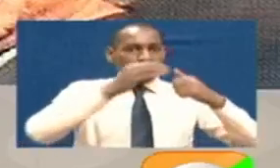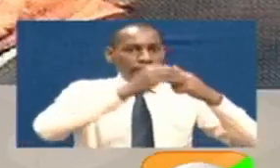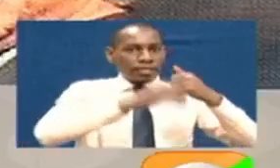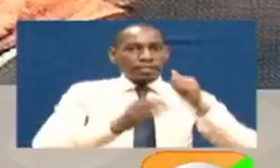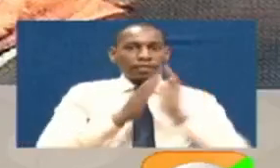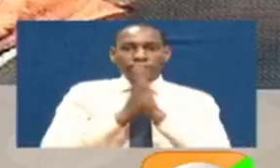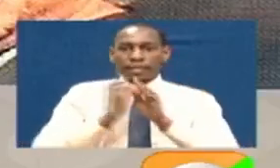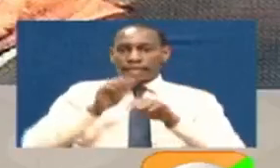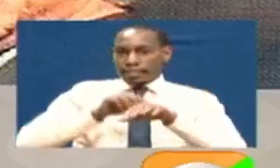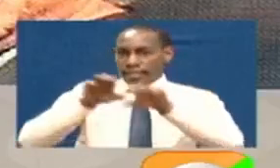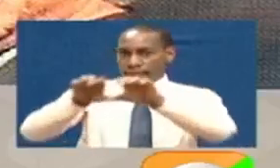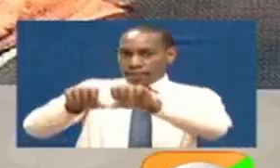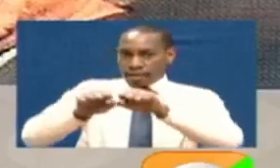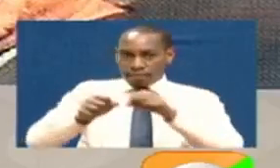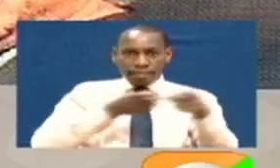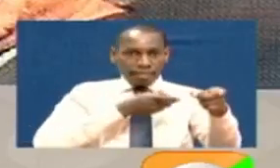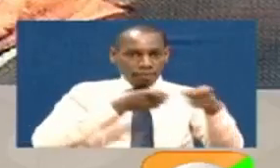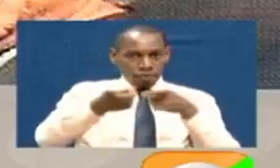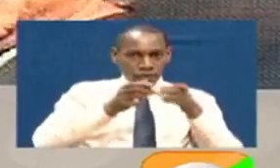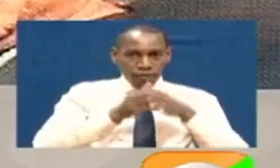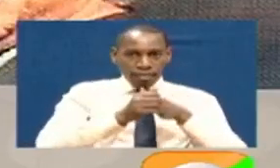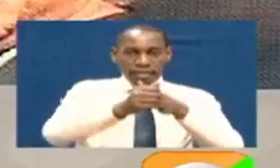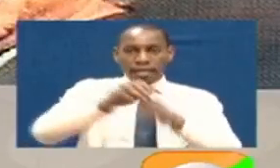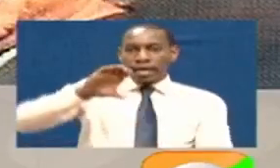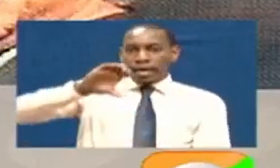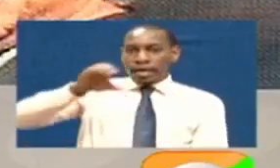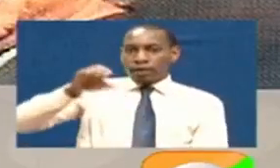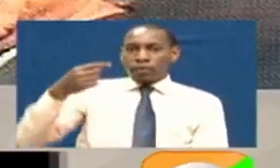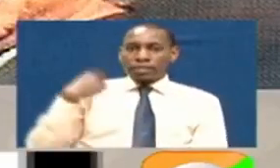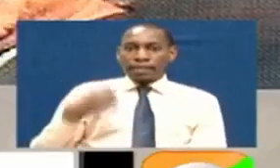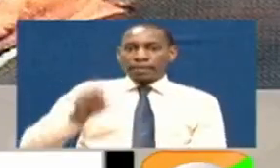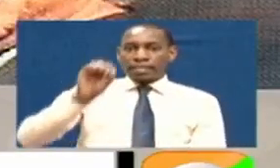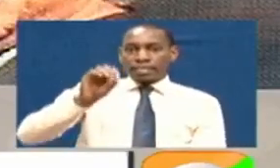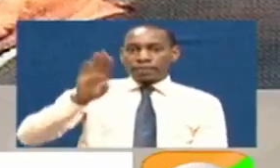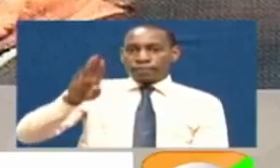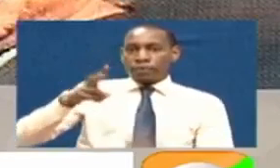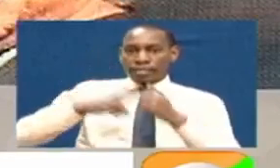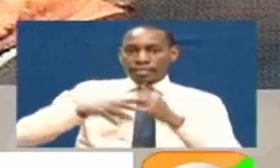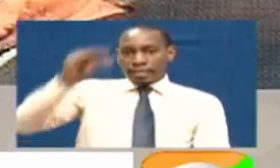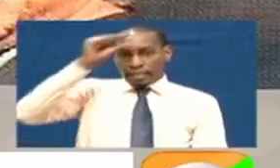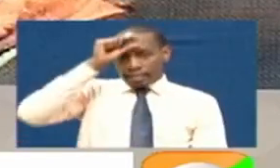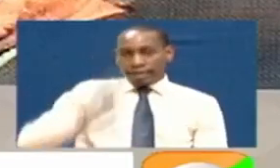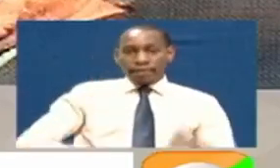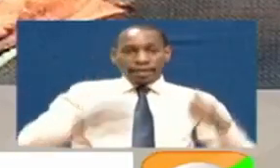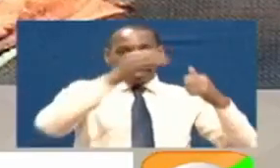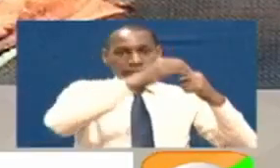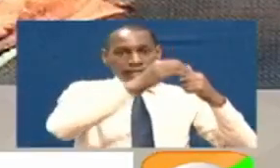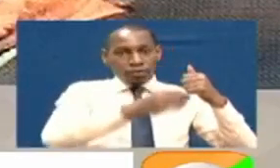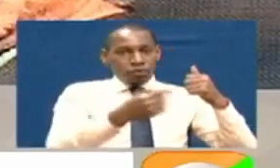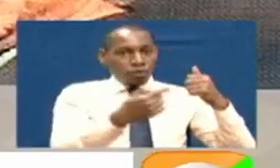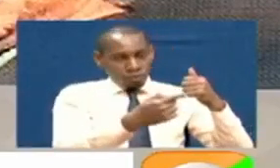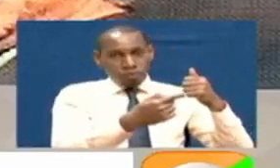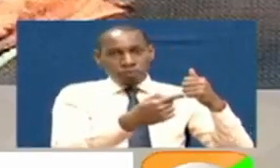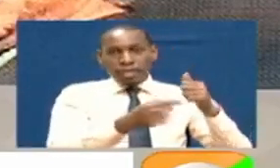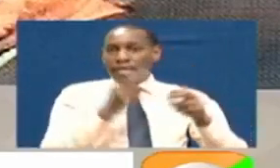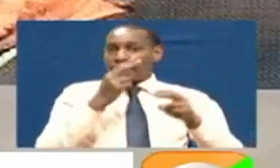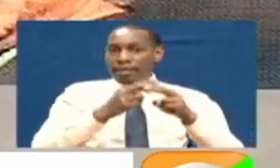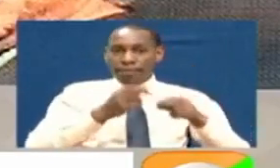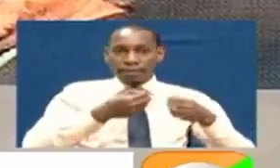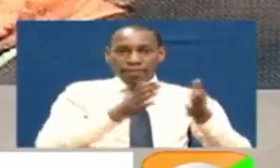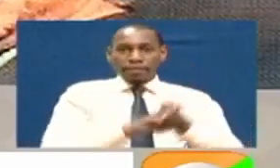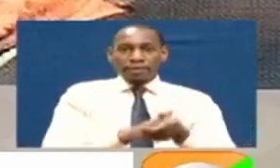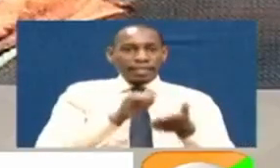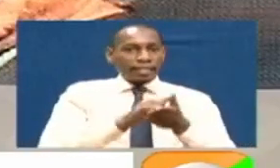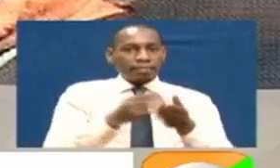And when he took over the reins of leadership of county number 047, Governor Mike Mbuvi Sonko branded himself as